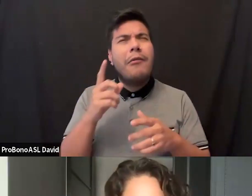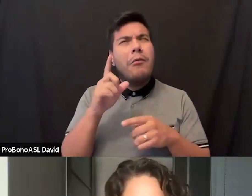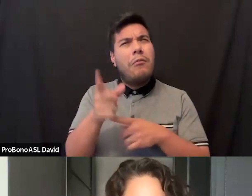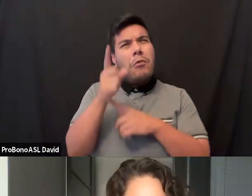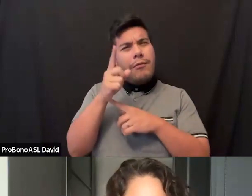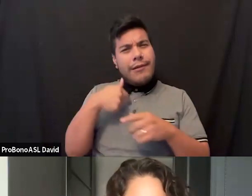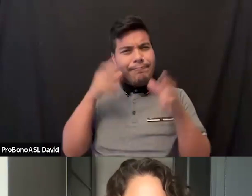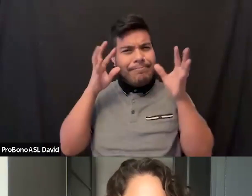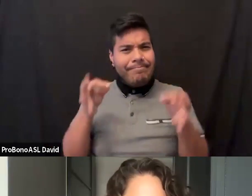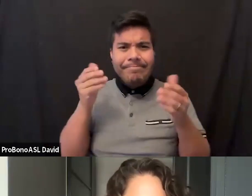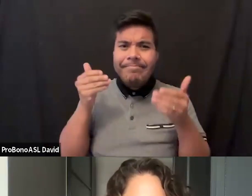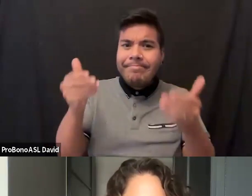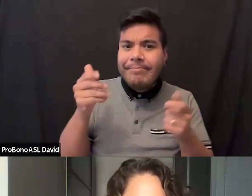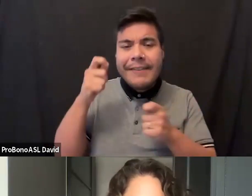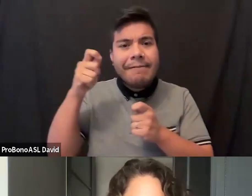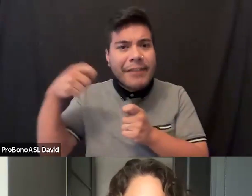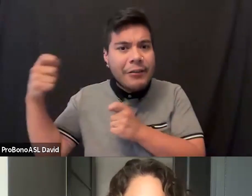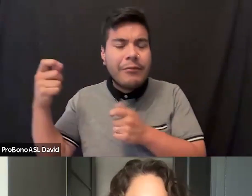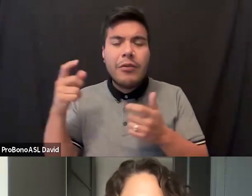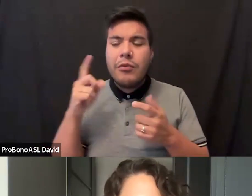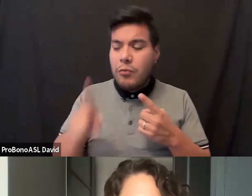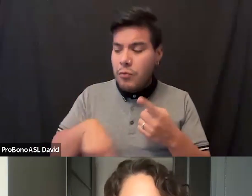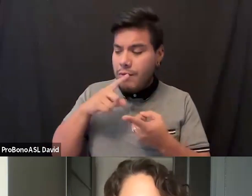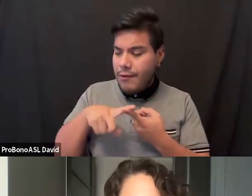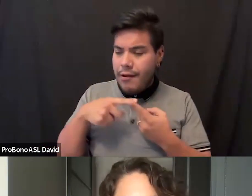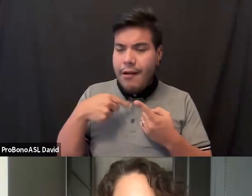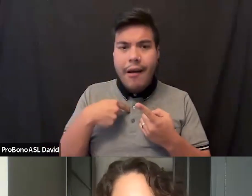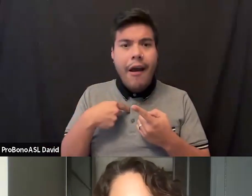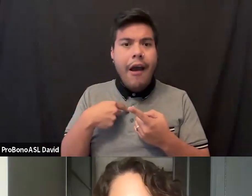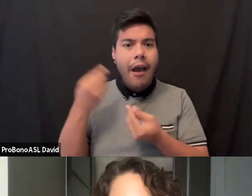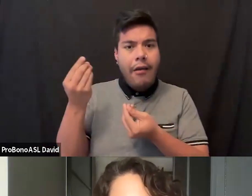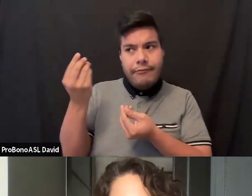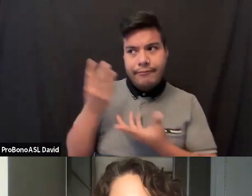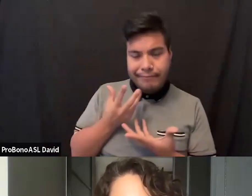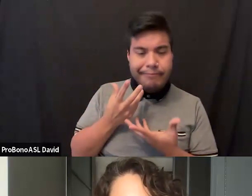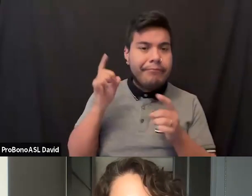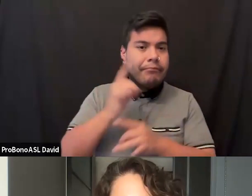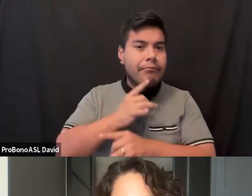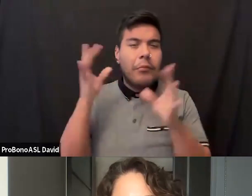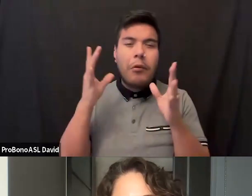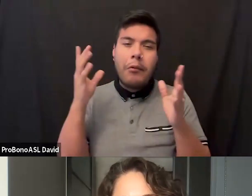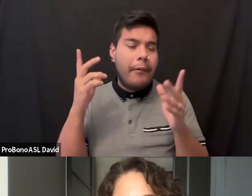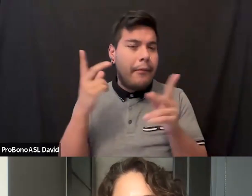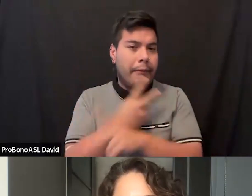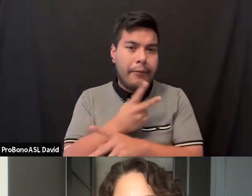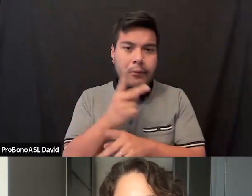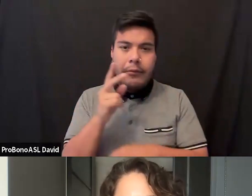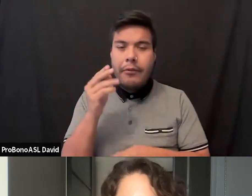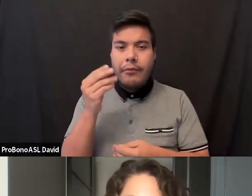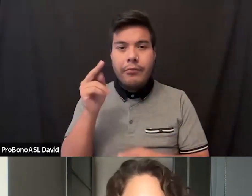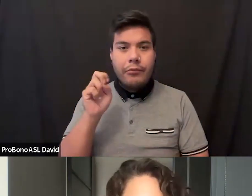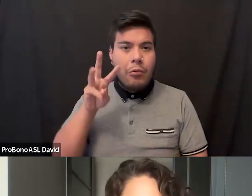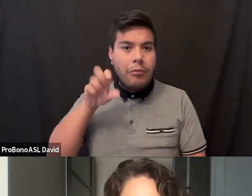to make a film was when I received the worst news that I could have in that moment. That was the news